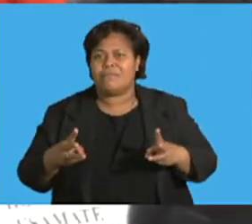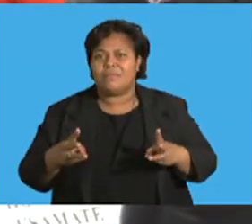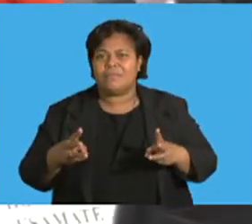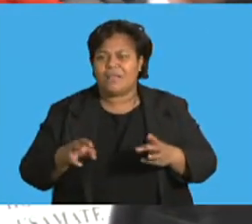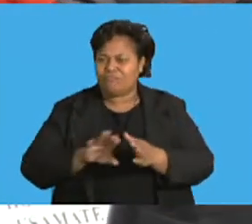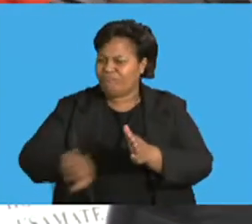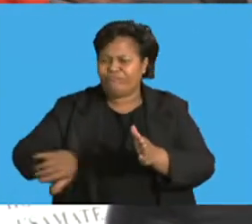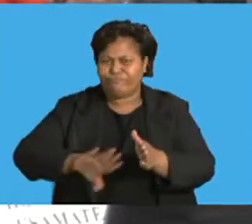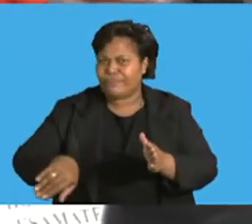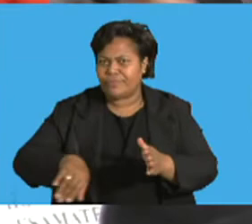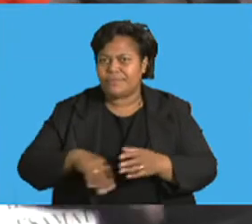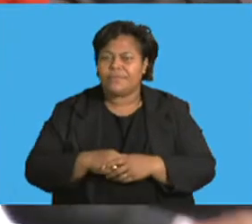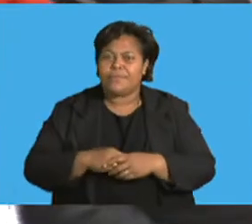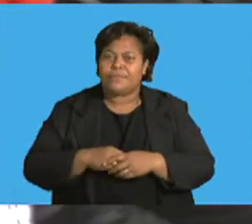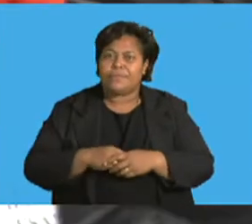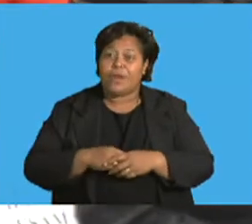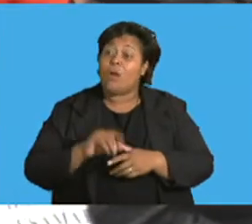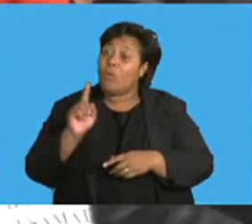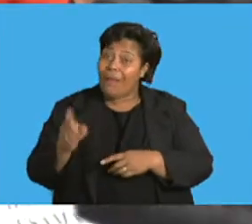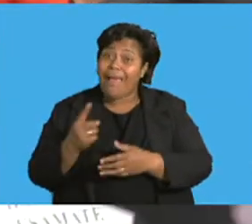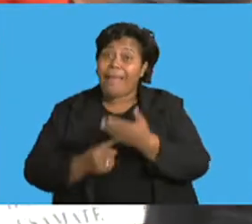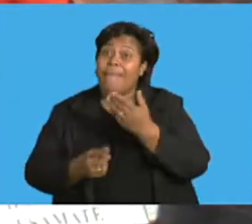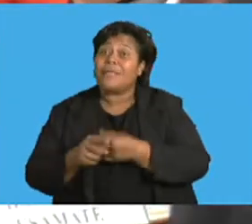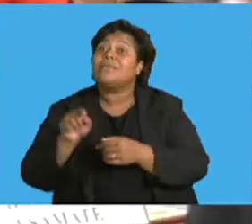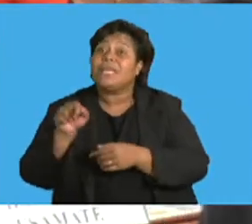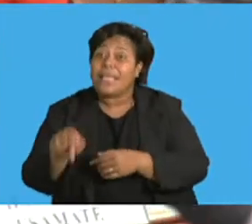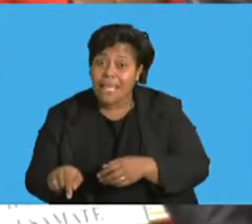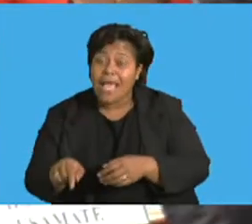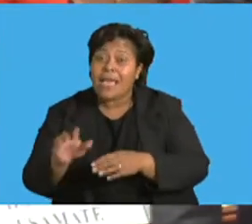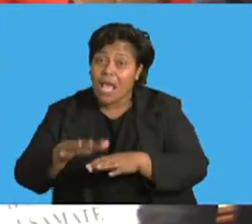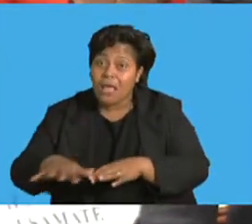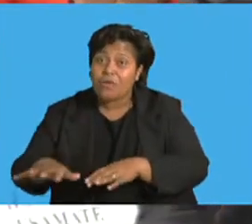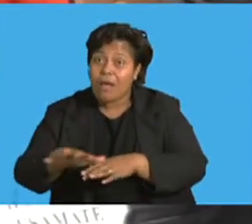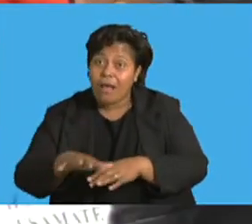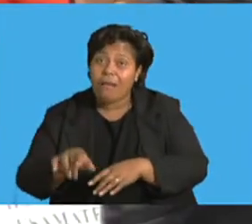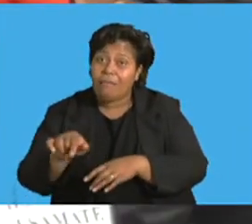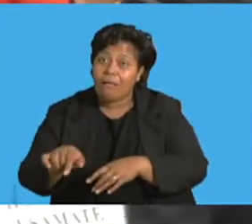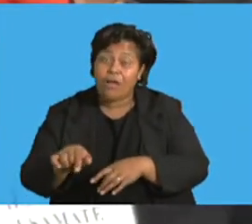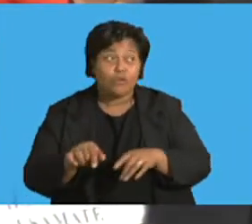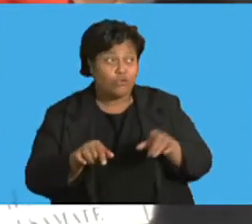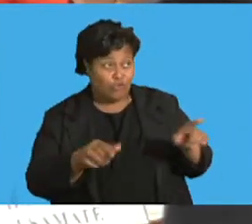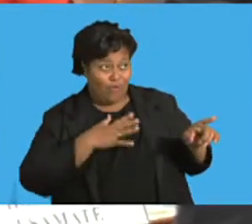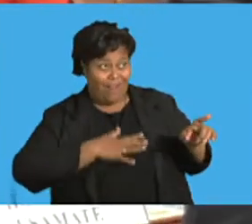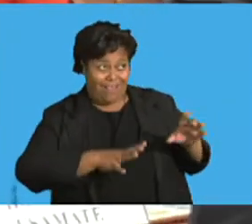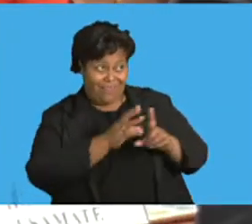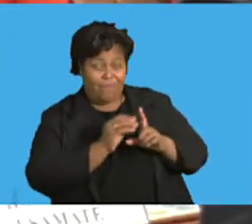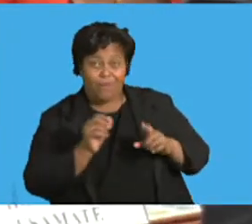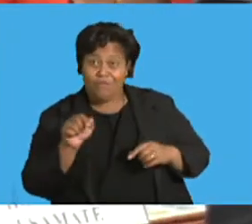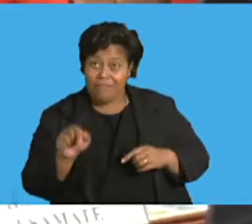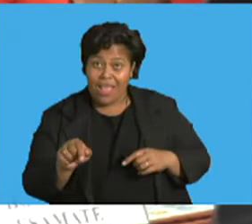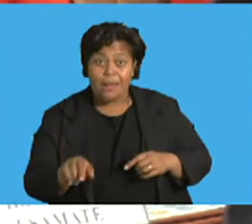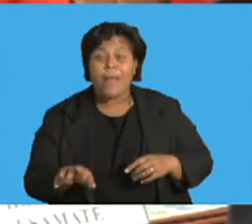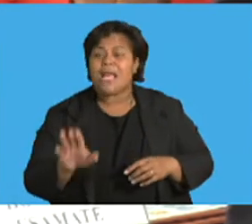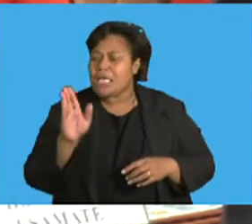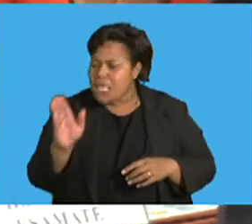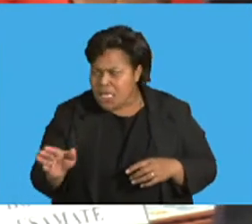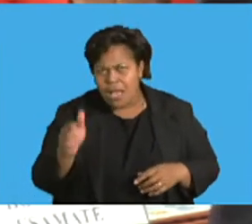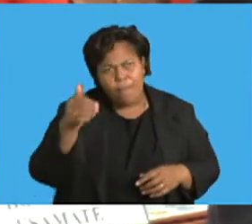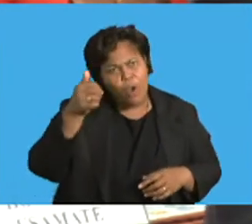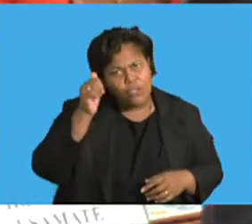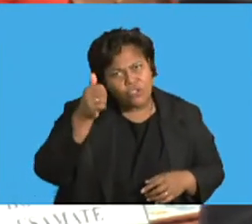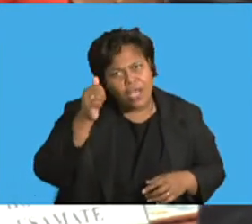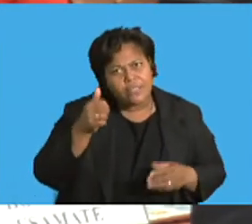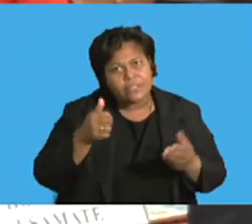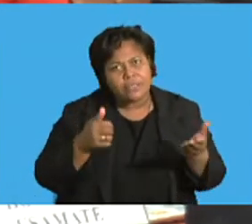was dealt with in that particular jurisdiction because they wanted examples of that. He used that. He actually apologized, Mr. Speaker, sir.